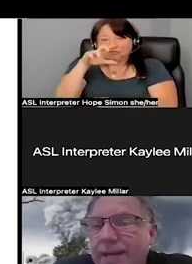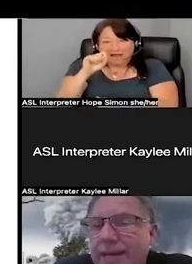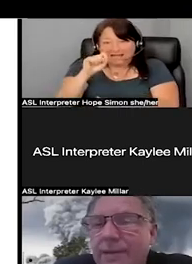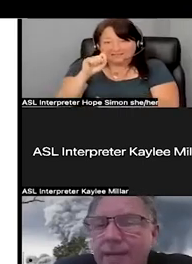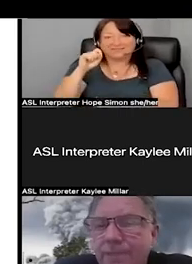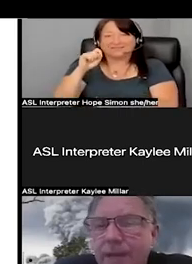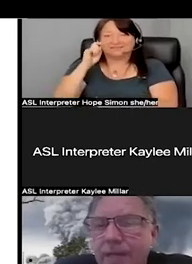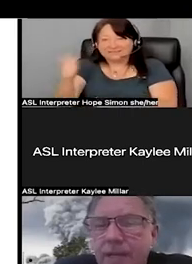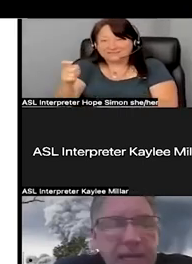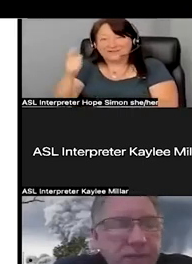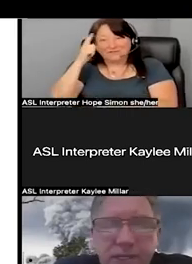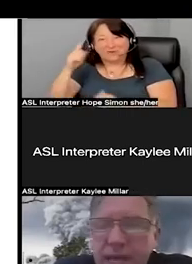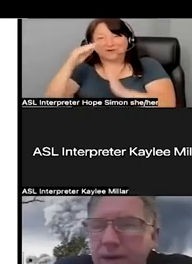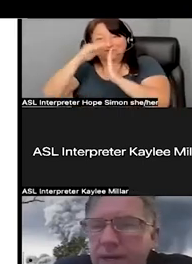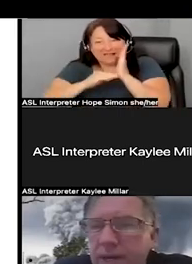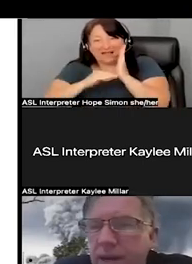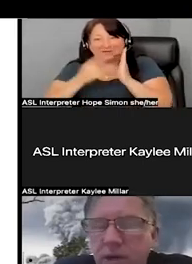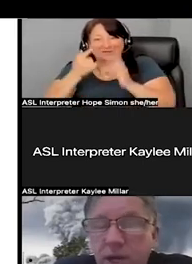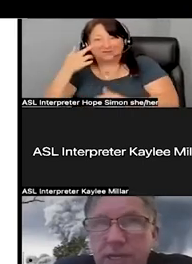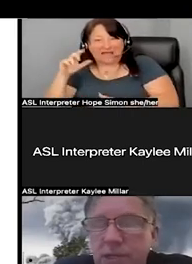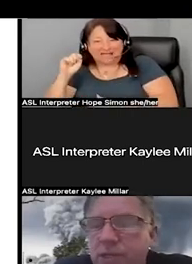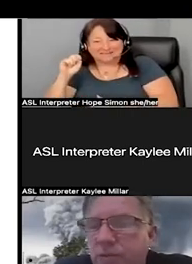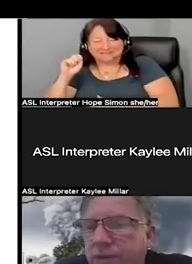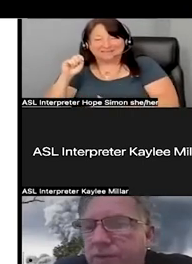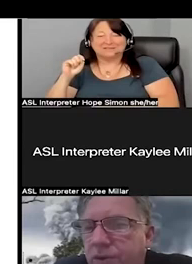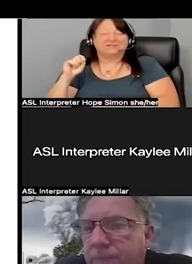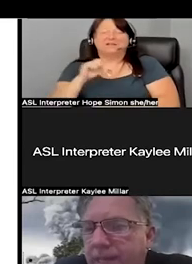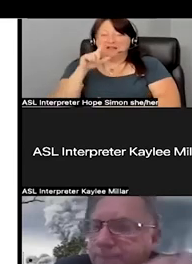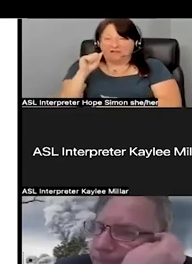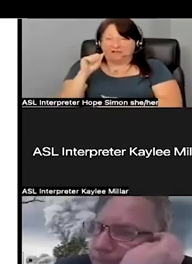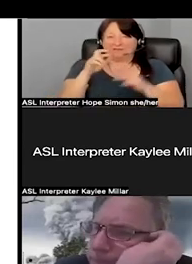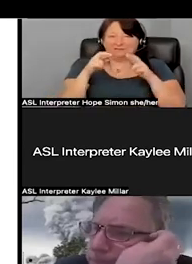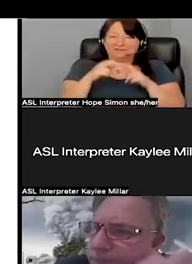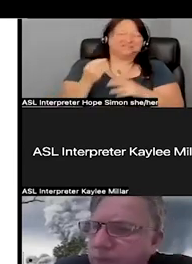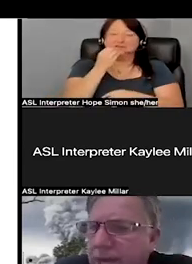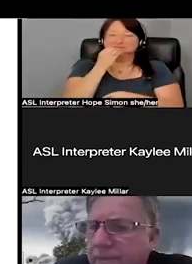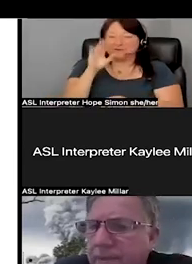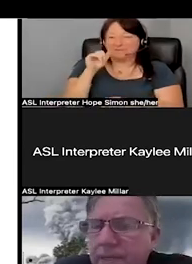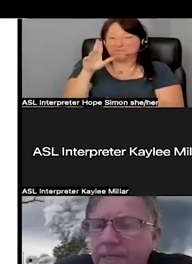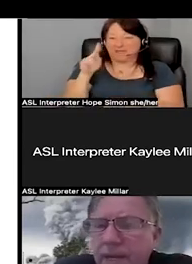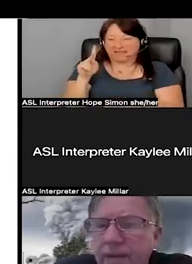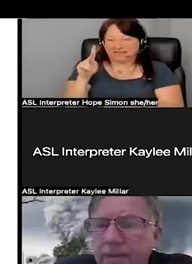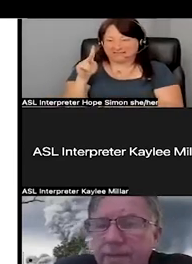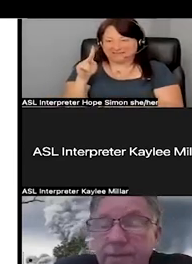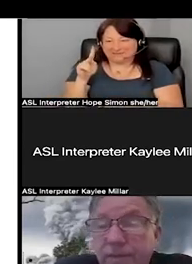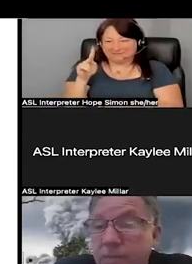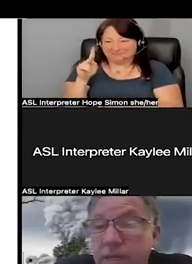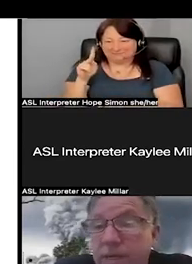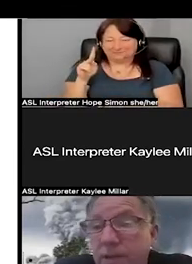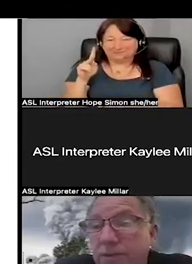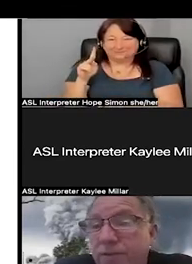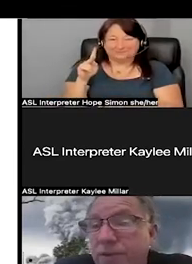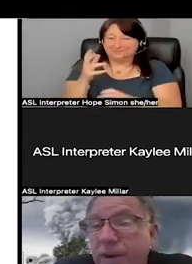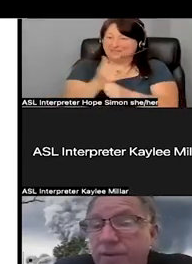Los Angeles County, or Los Angeles Regional Food Bank, got several